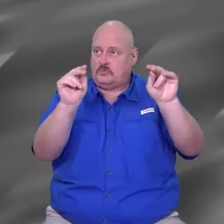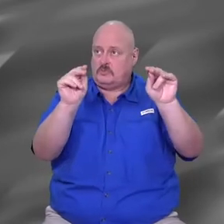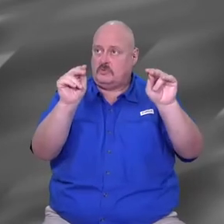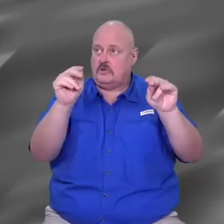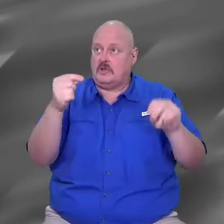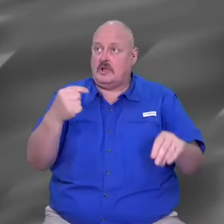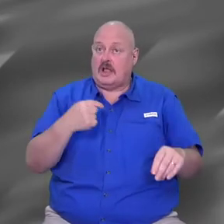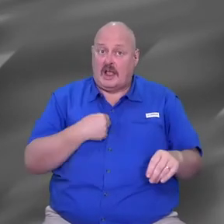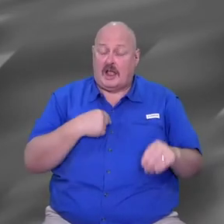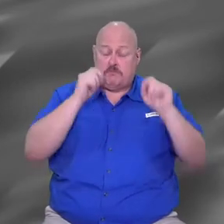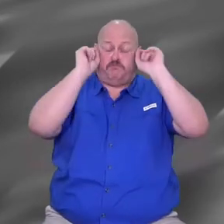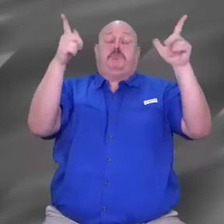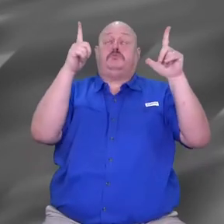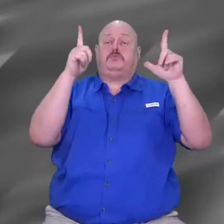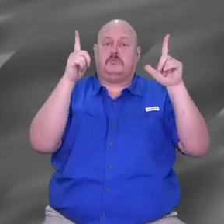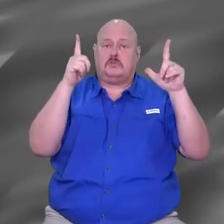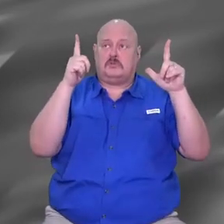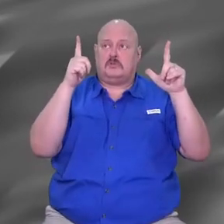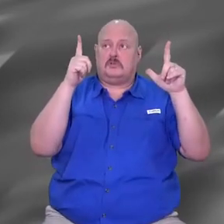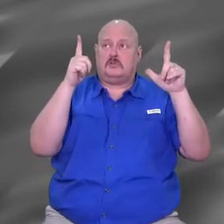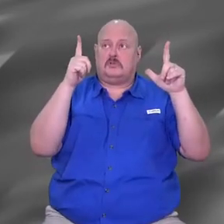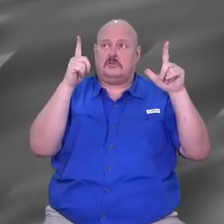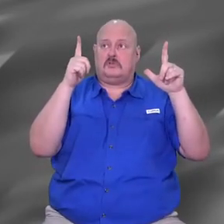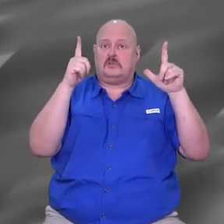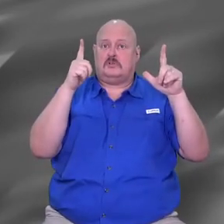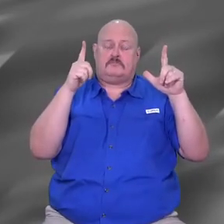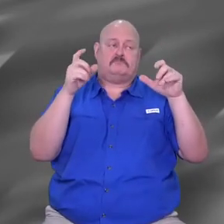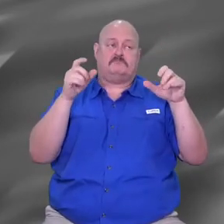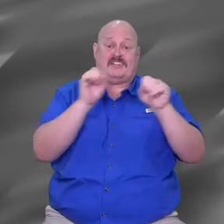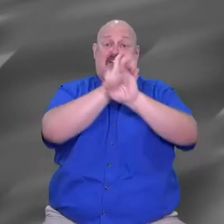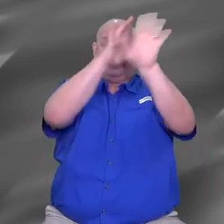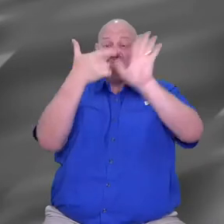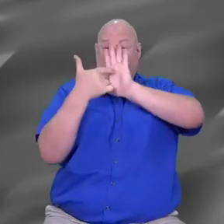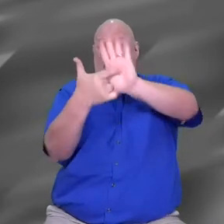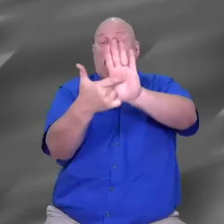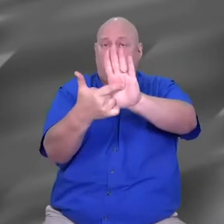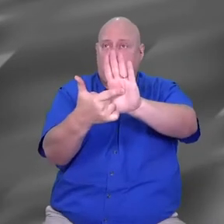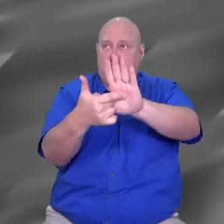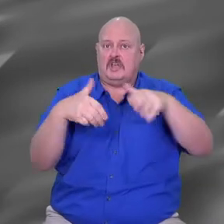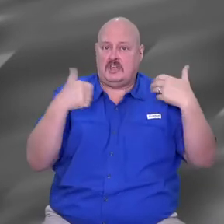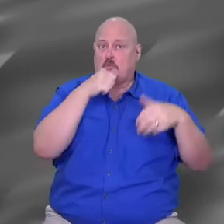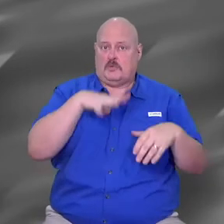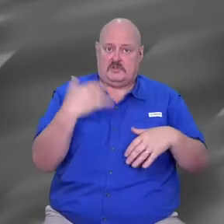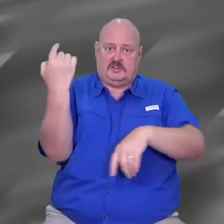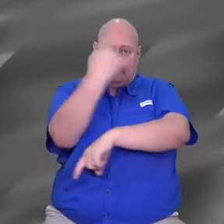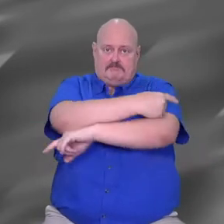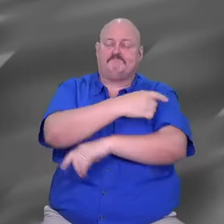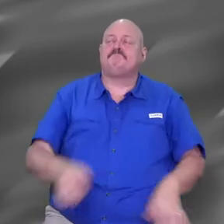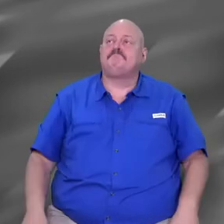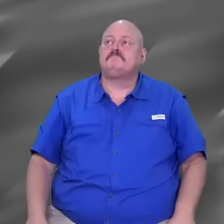I am blown away at the forwardness of young ladies today.